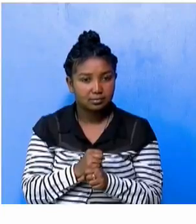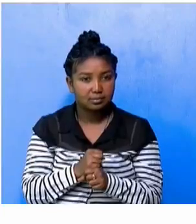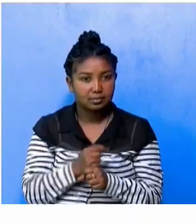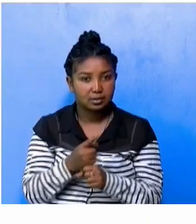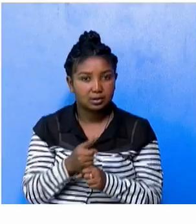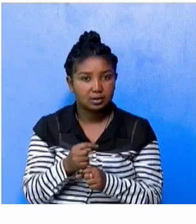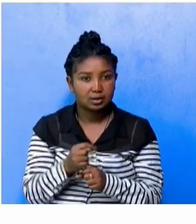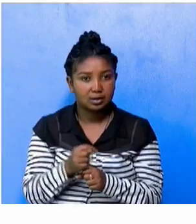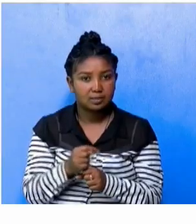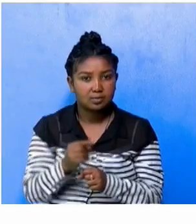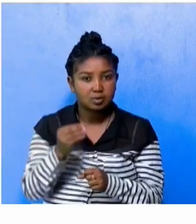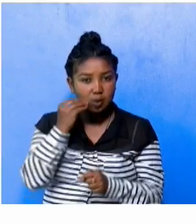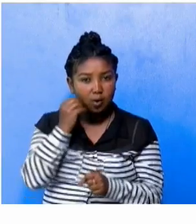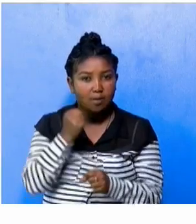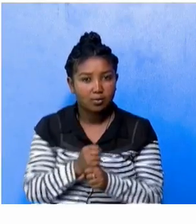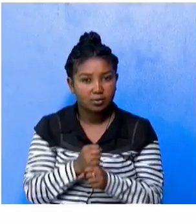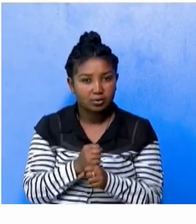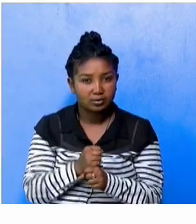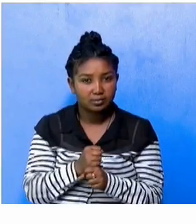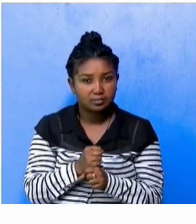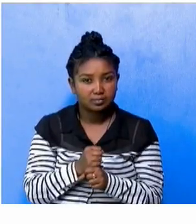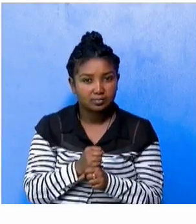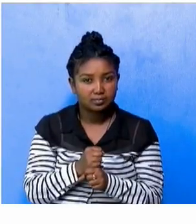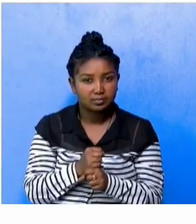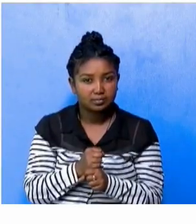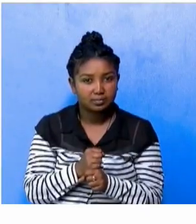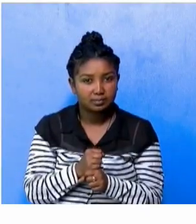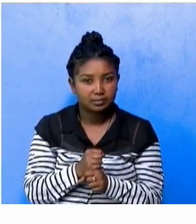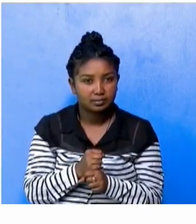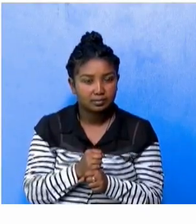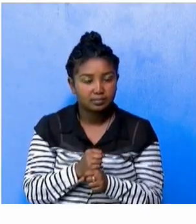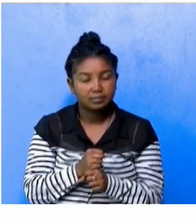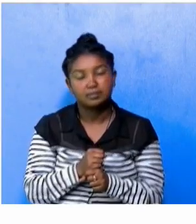The homework